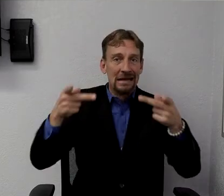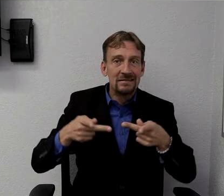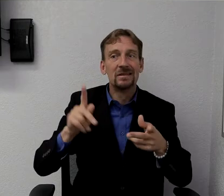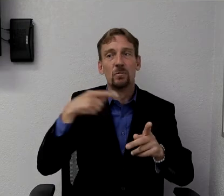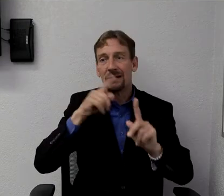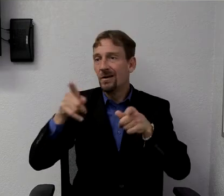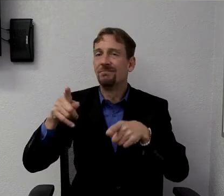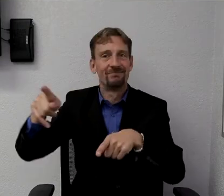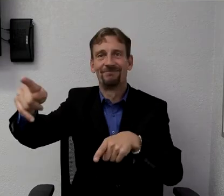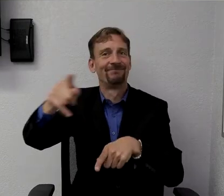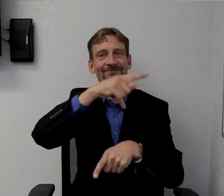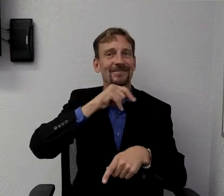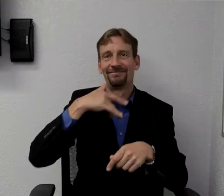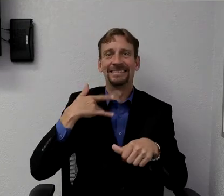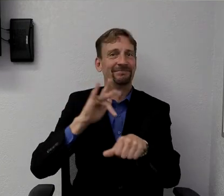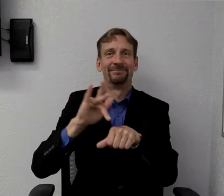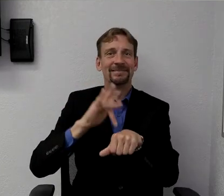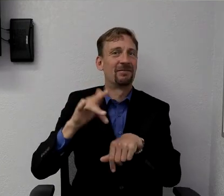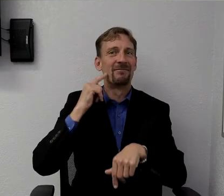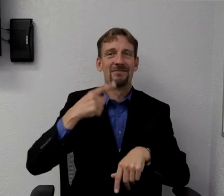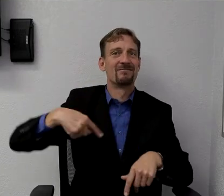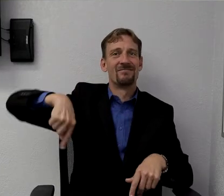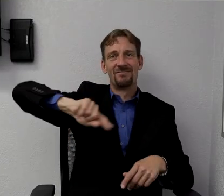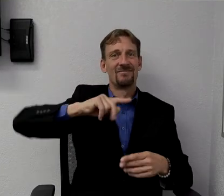see a lot of auto